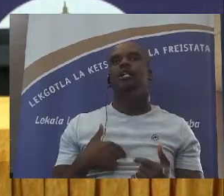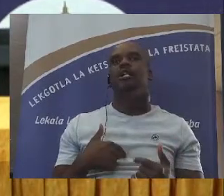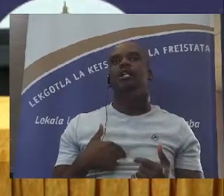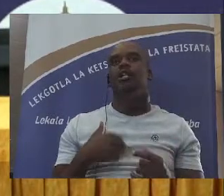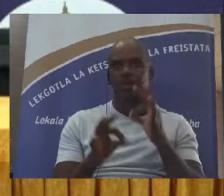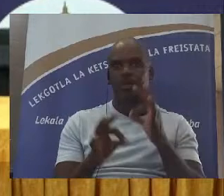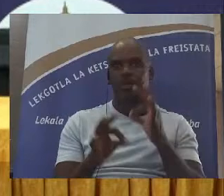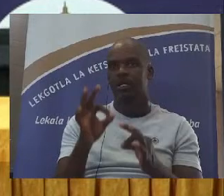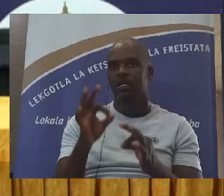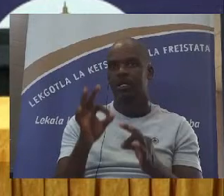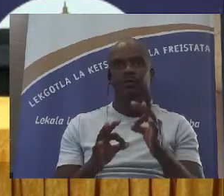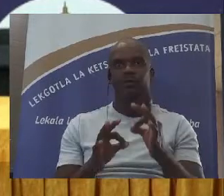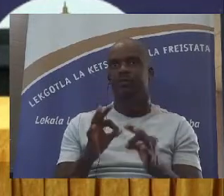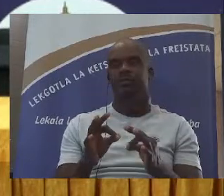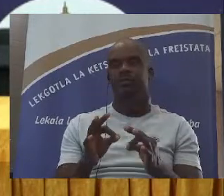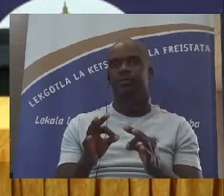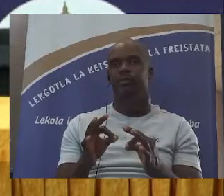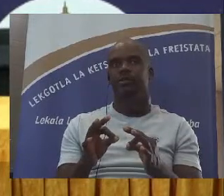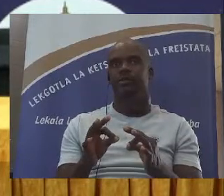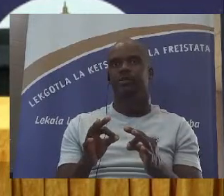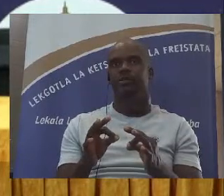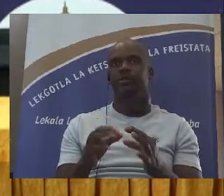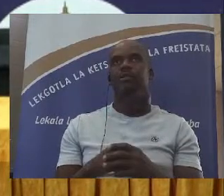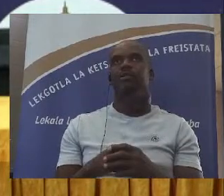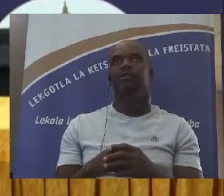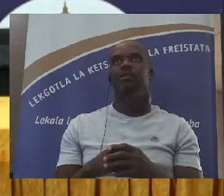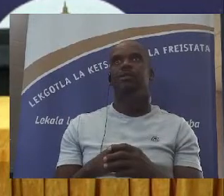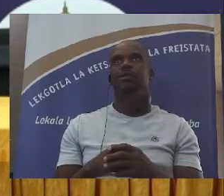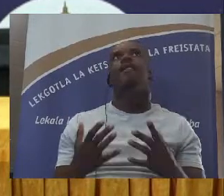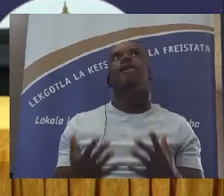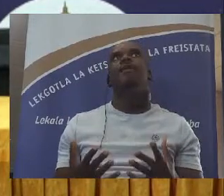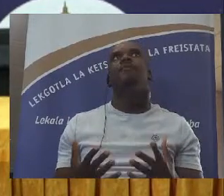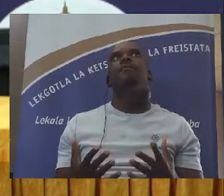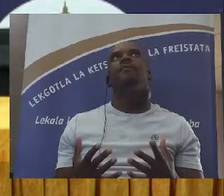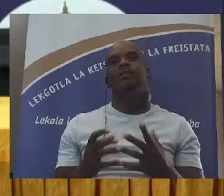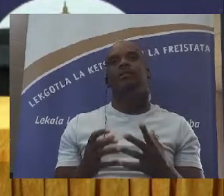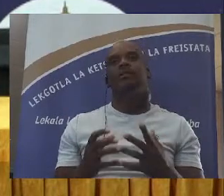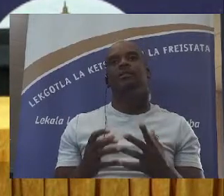I want to explain and then I'm going to try and respond to your questions.